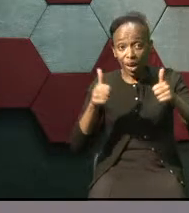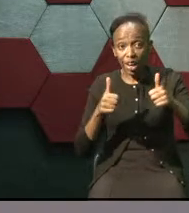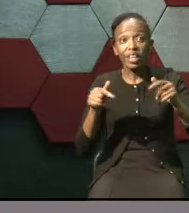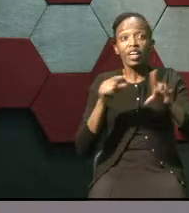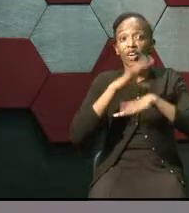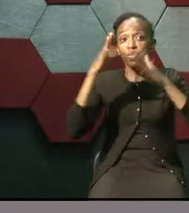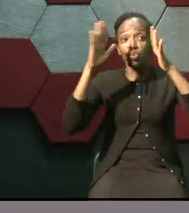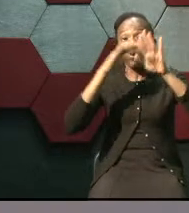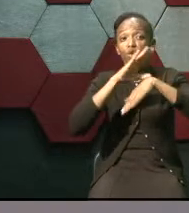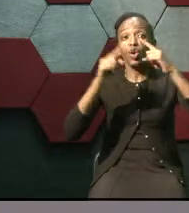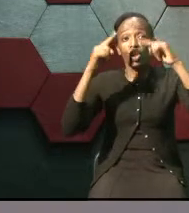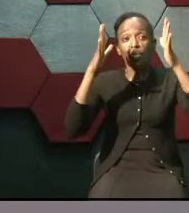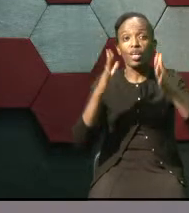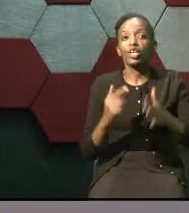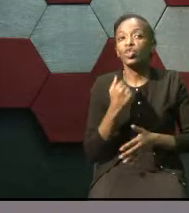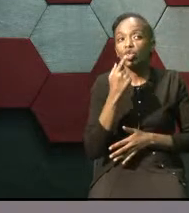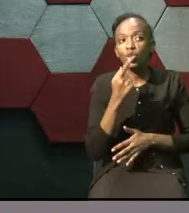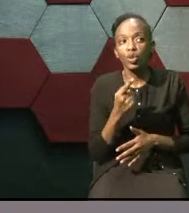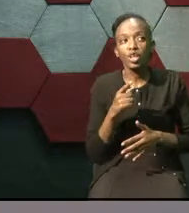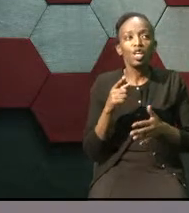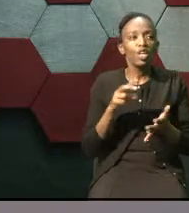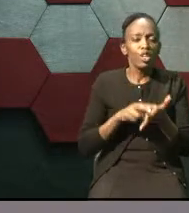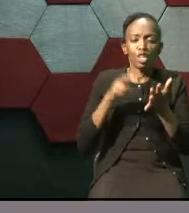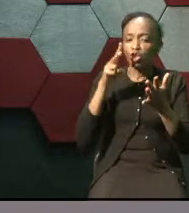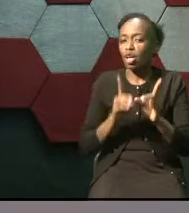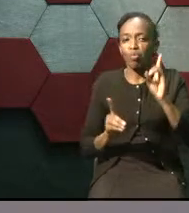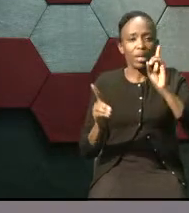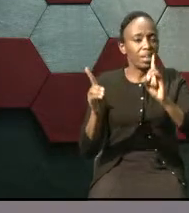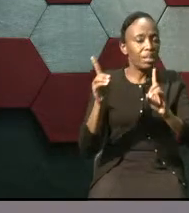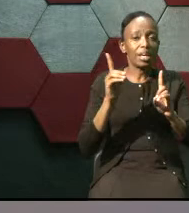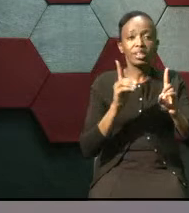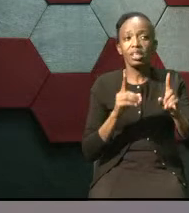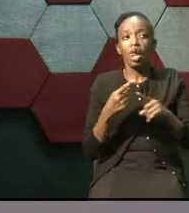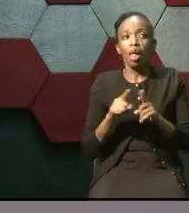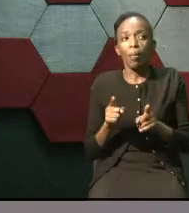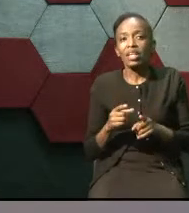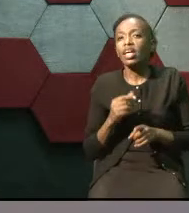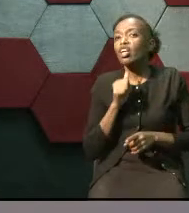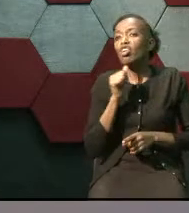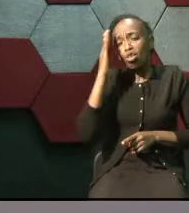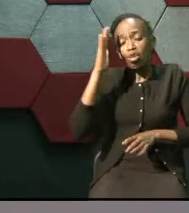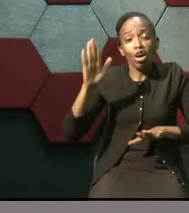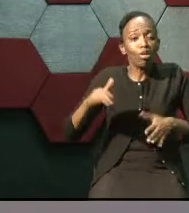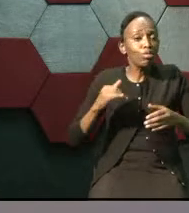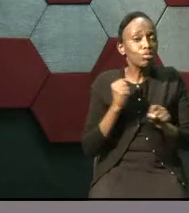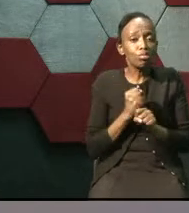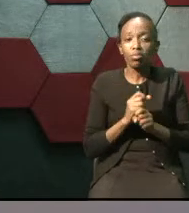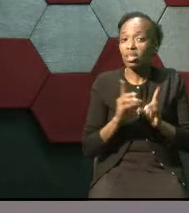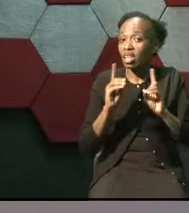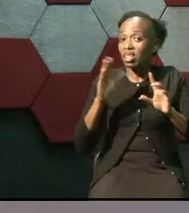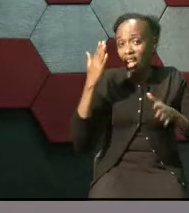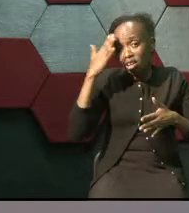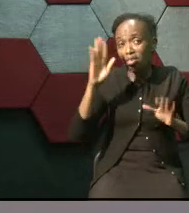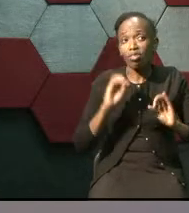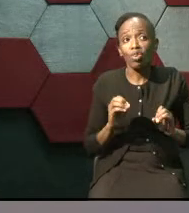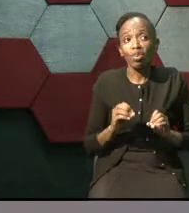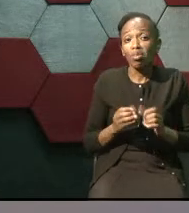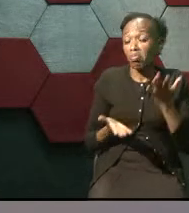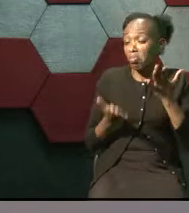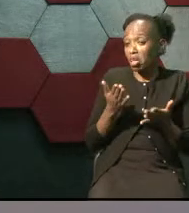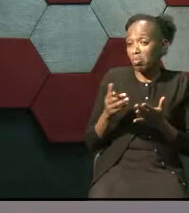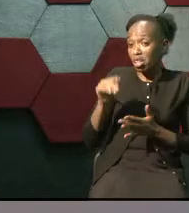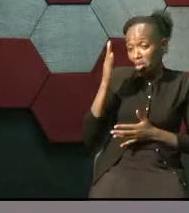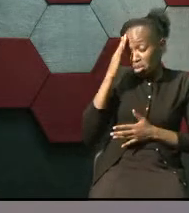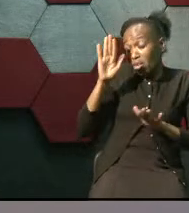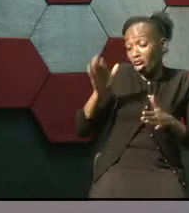the winners who have been told, to jump and dance, but I don't know how to do that. So Vanessa knows